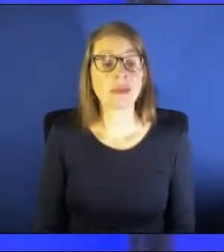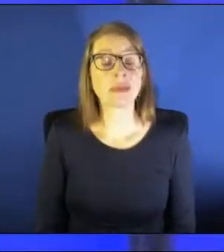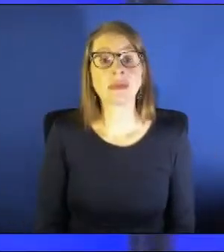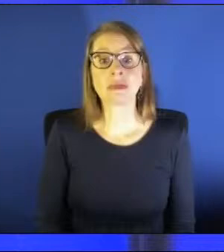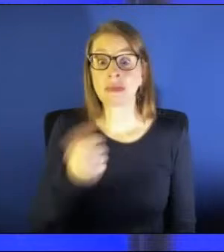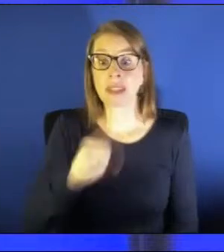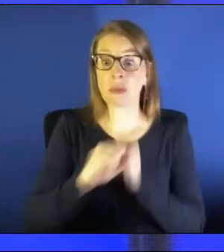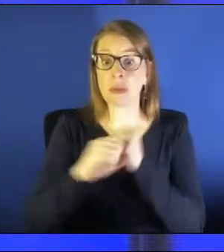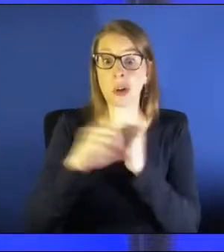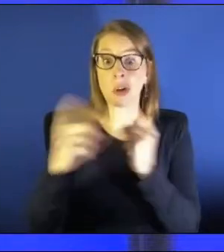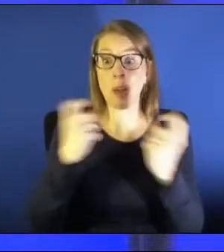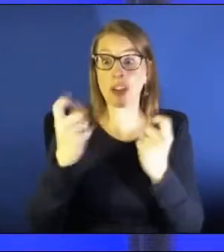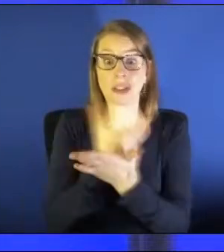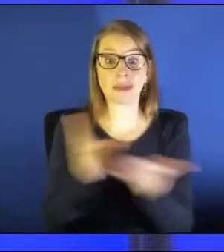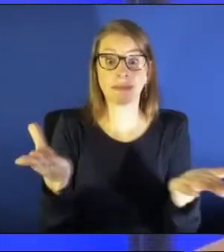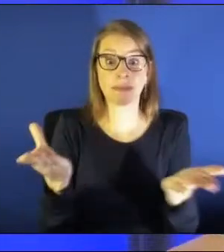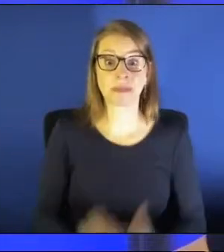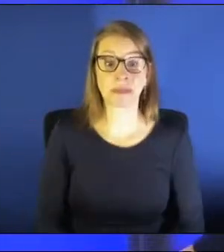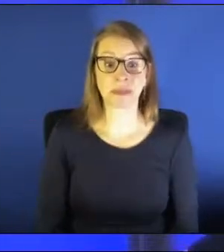on the line today for us?